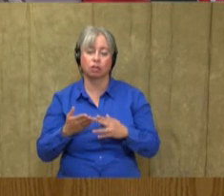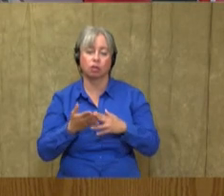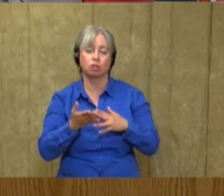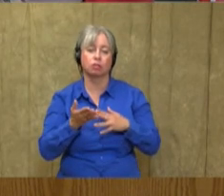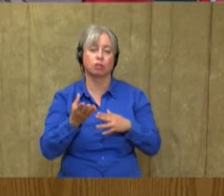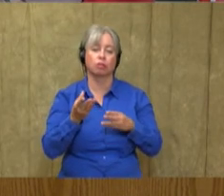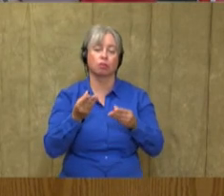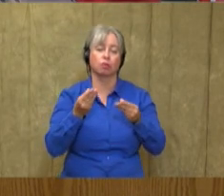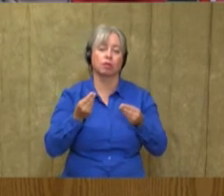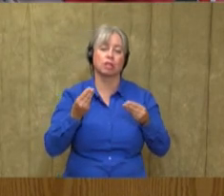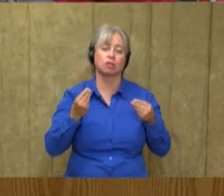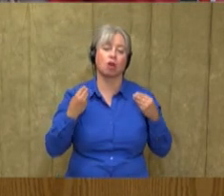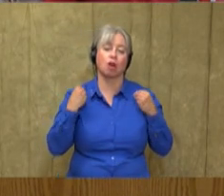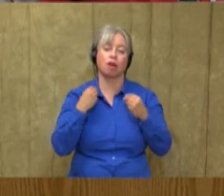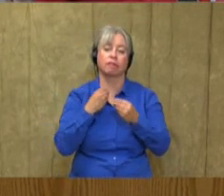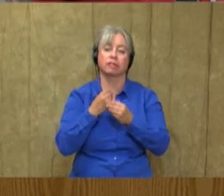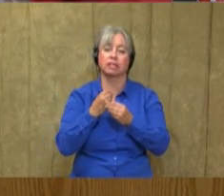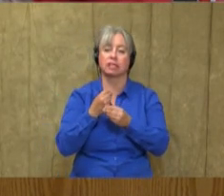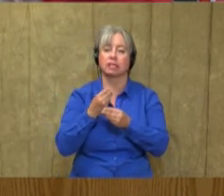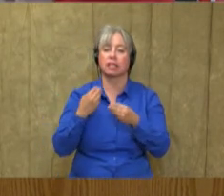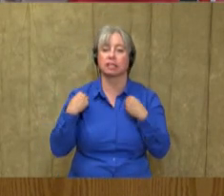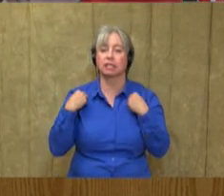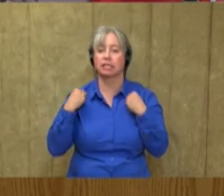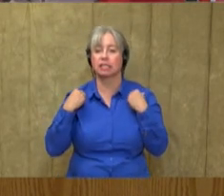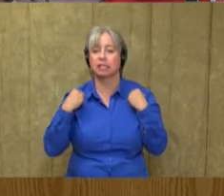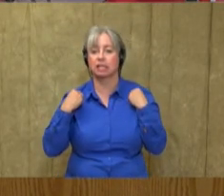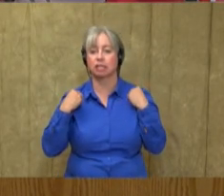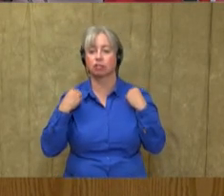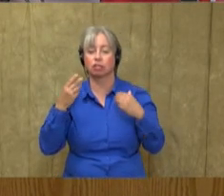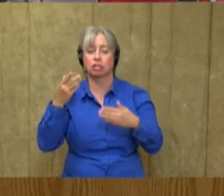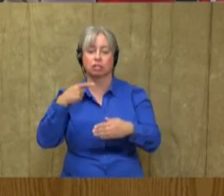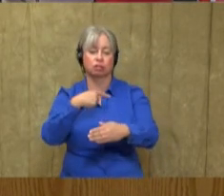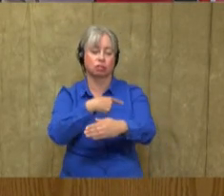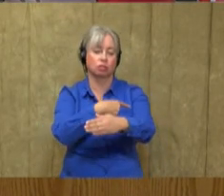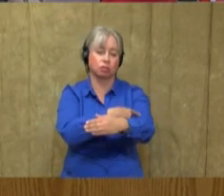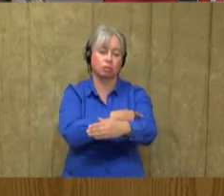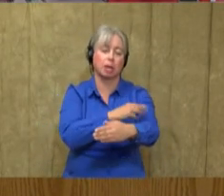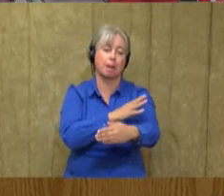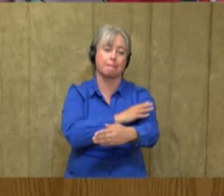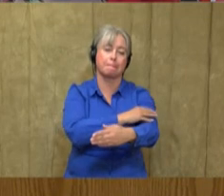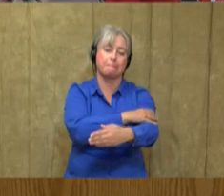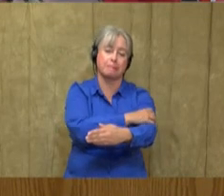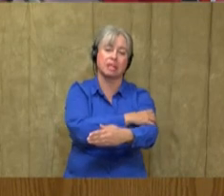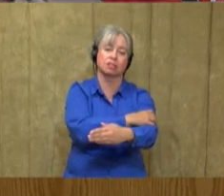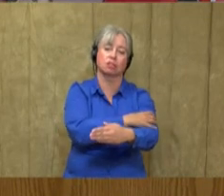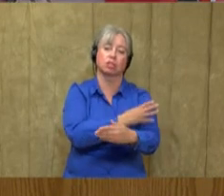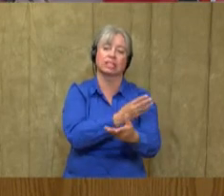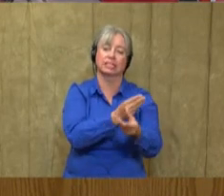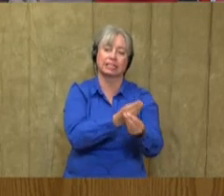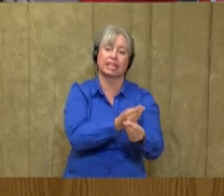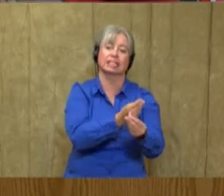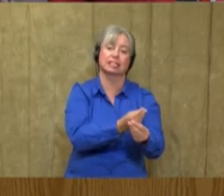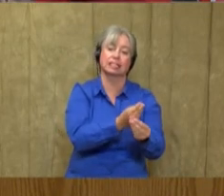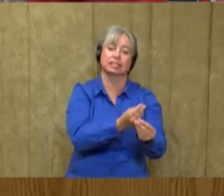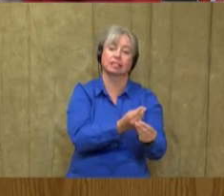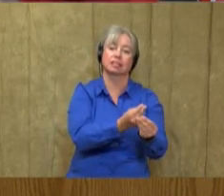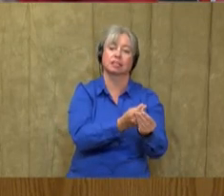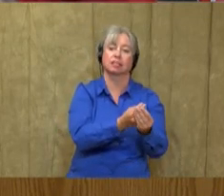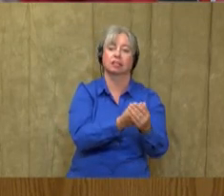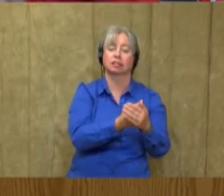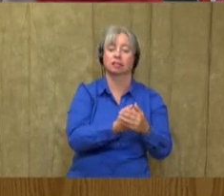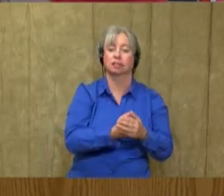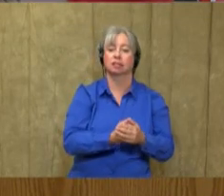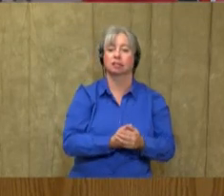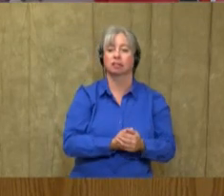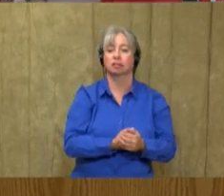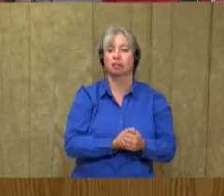our skin and our fat, and then it hits something like muscle, which is a lot more dense. Okay, recall density from first